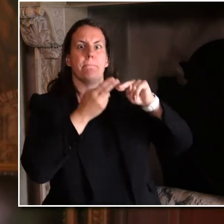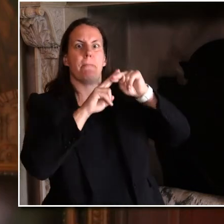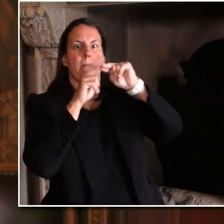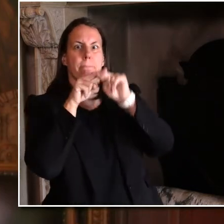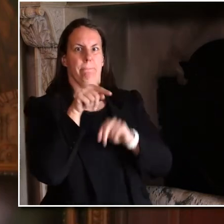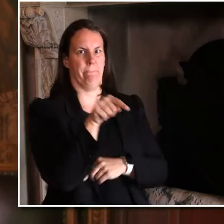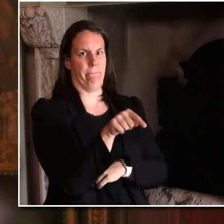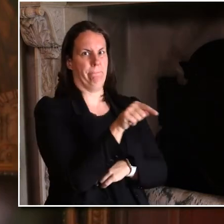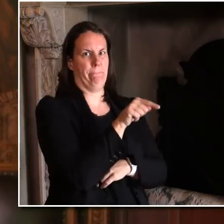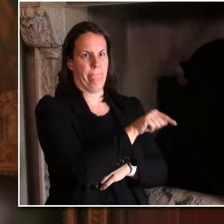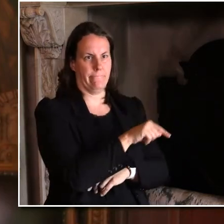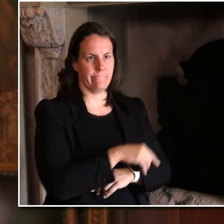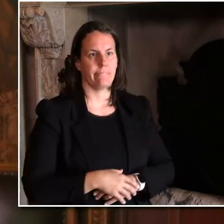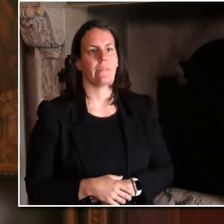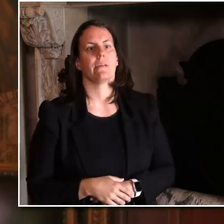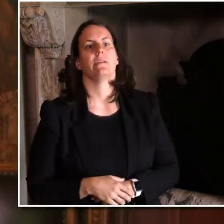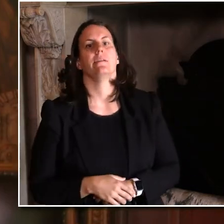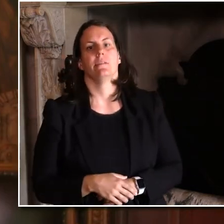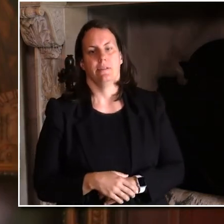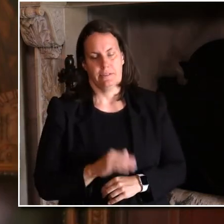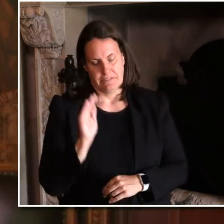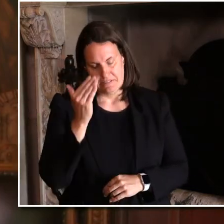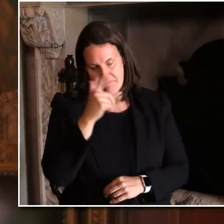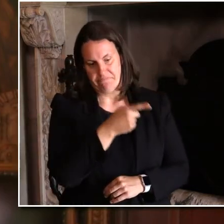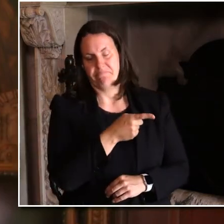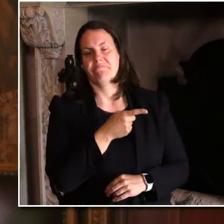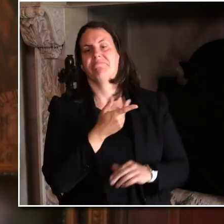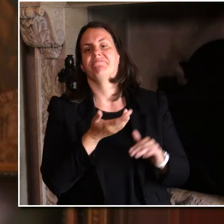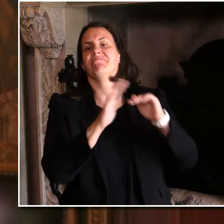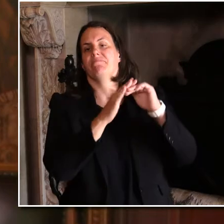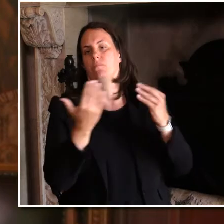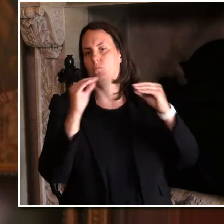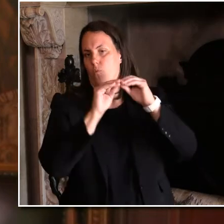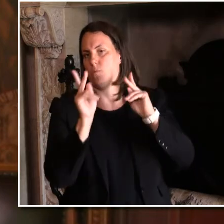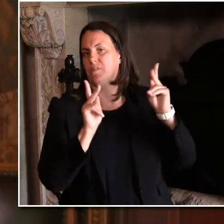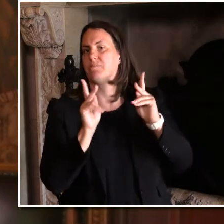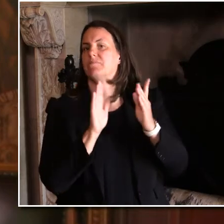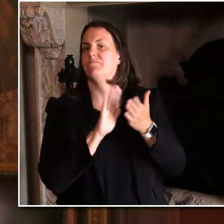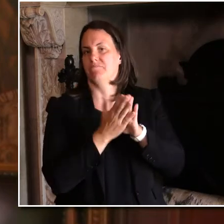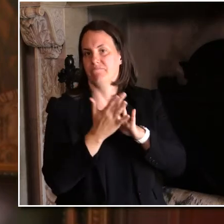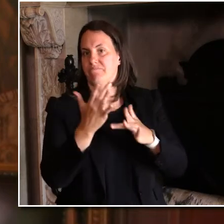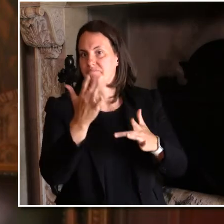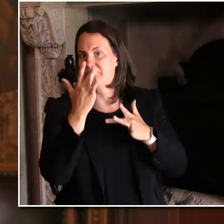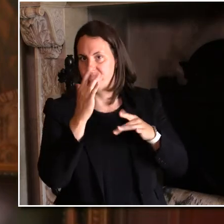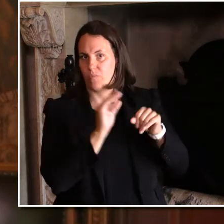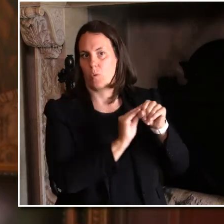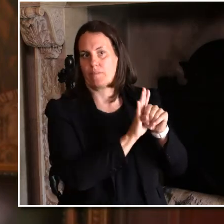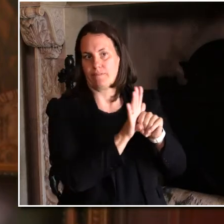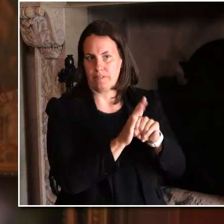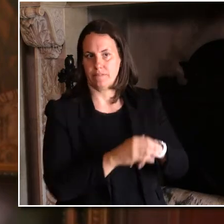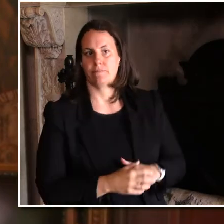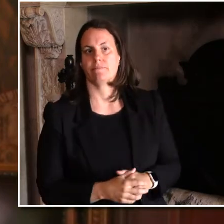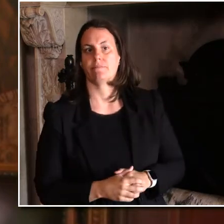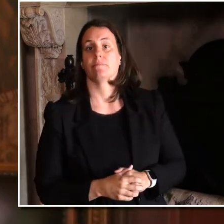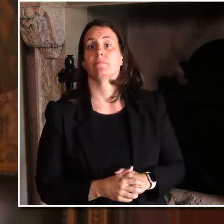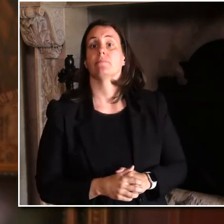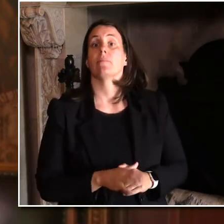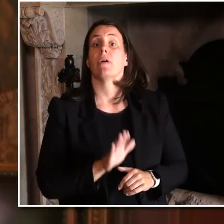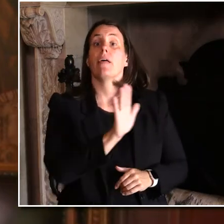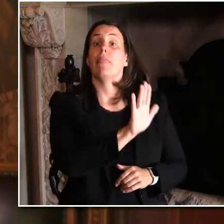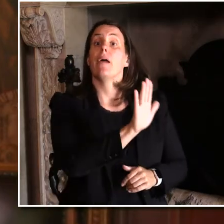which happen to be states that also have relaxed some of the social distancing interventions, as we